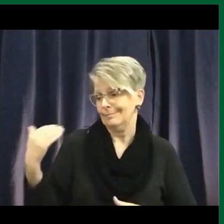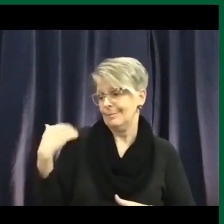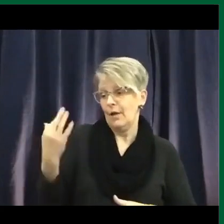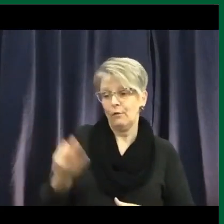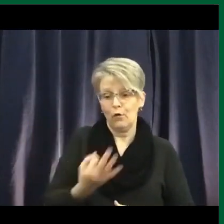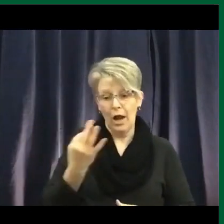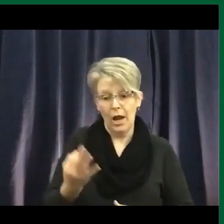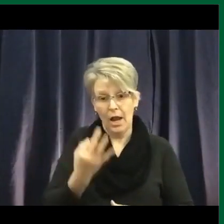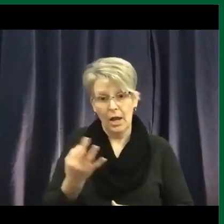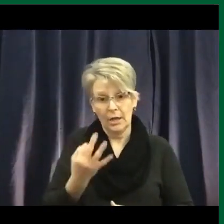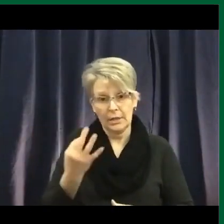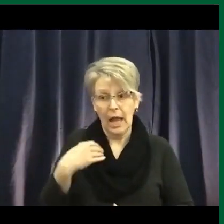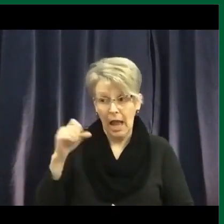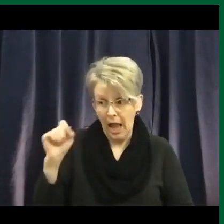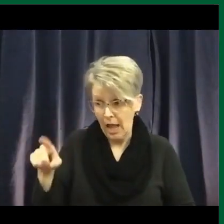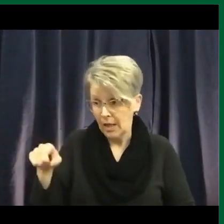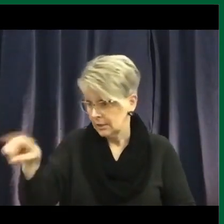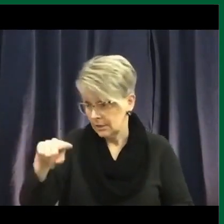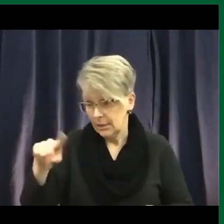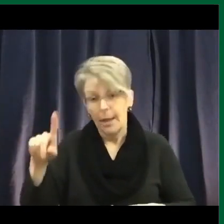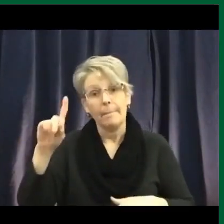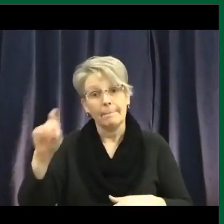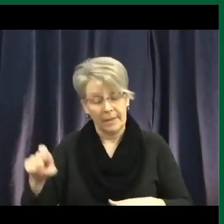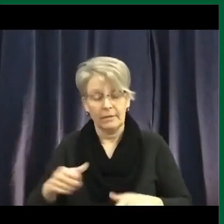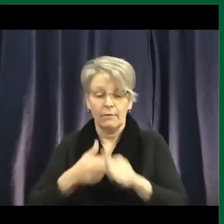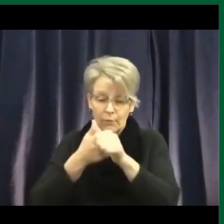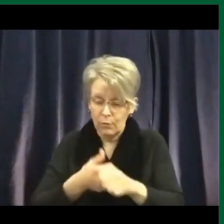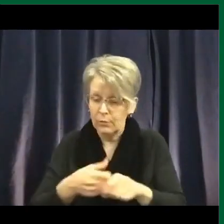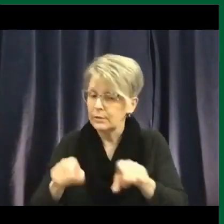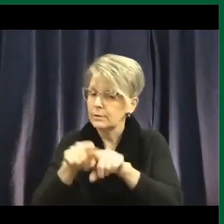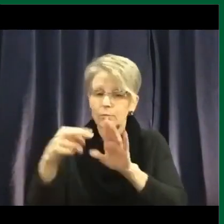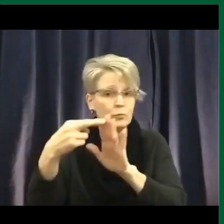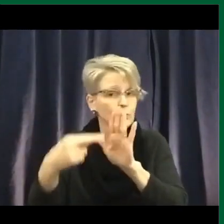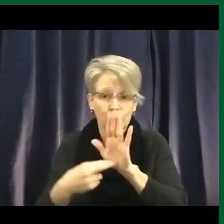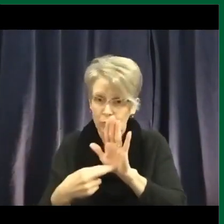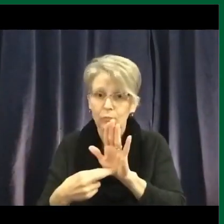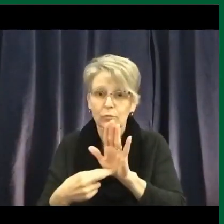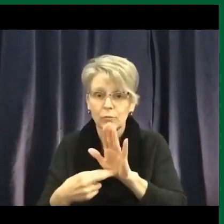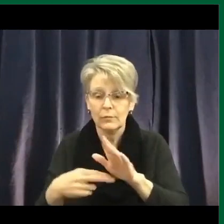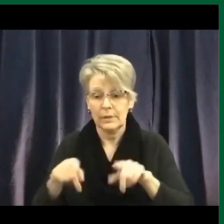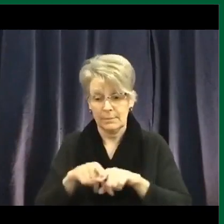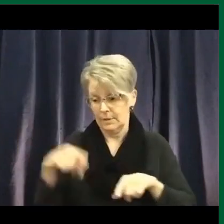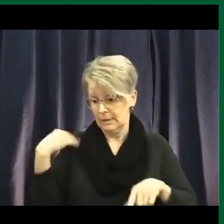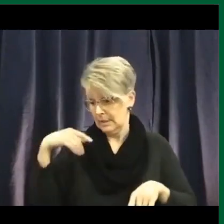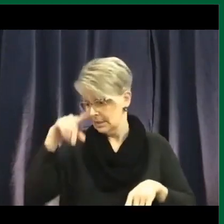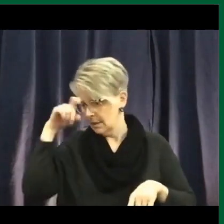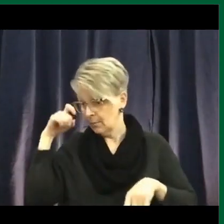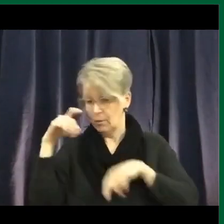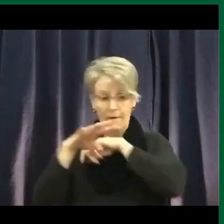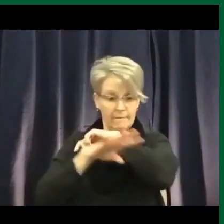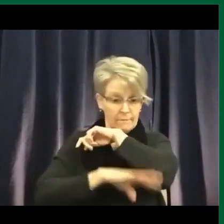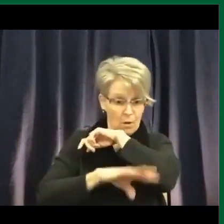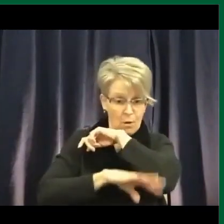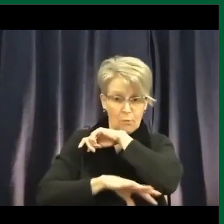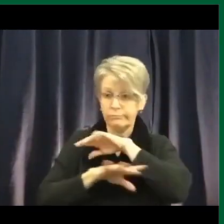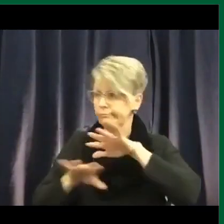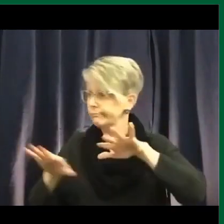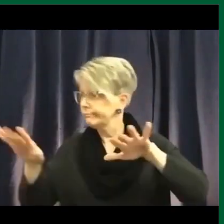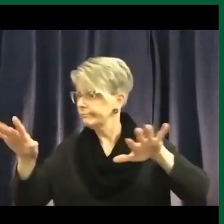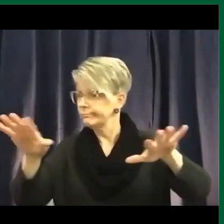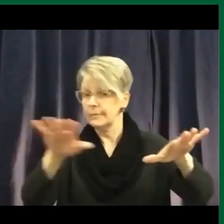asked them to ensure that they do as good a job as they did in the summer into last fall, which the vast majority of